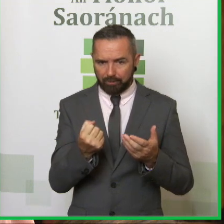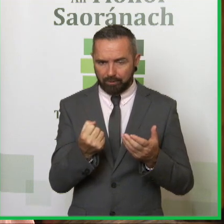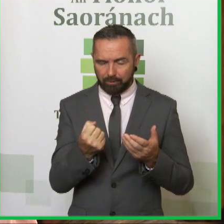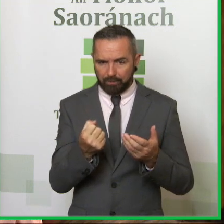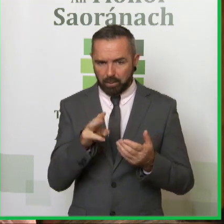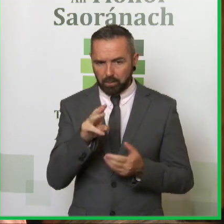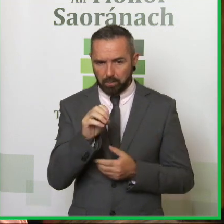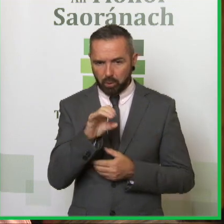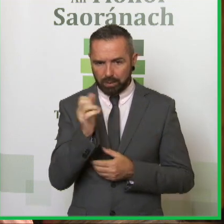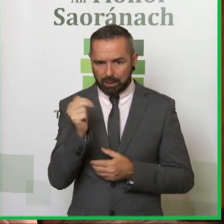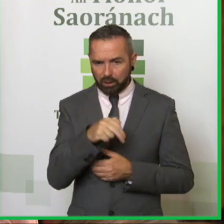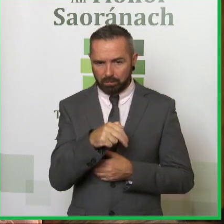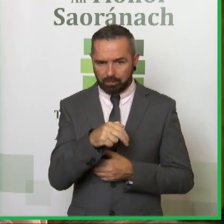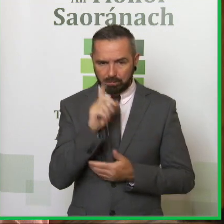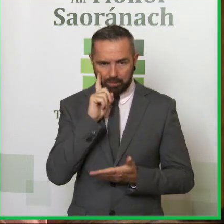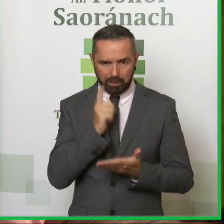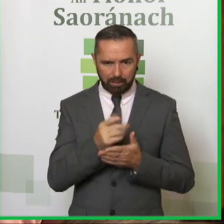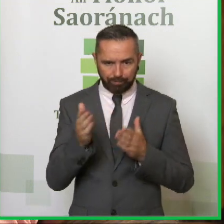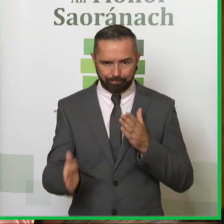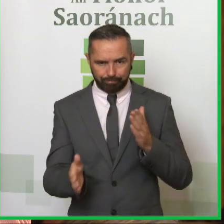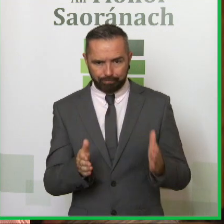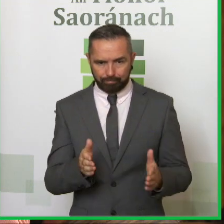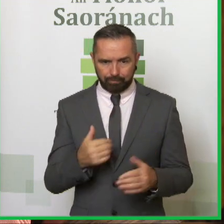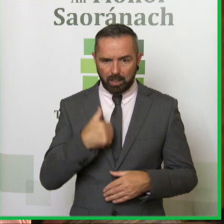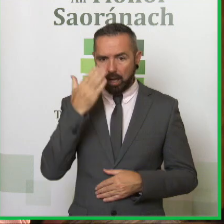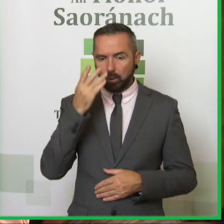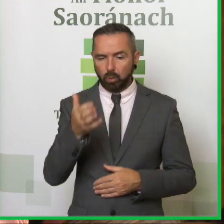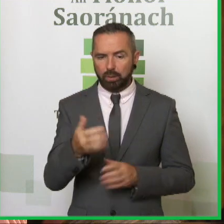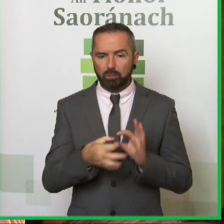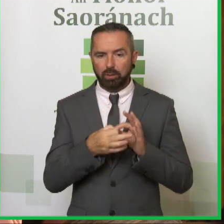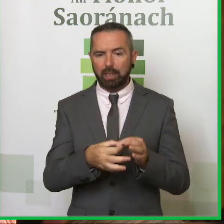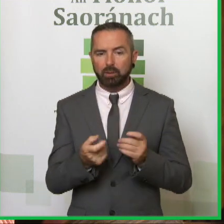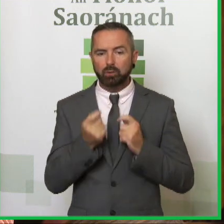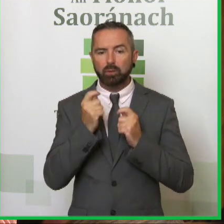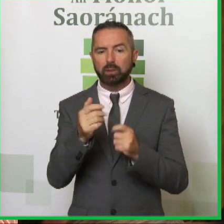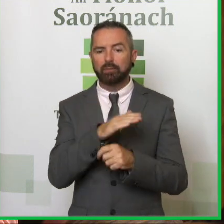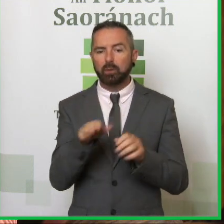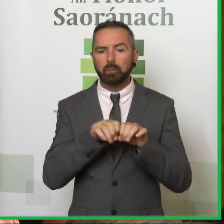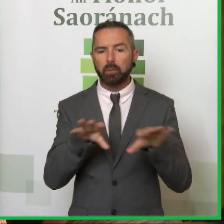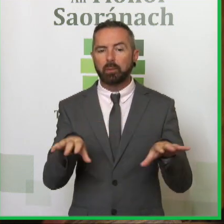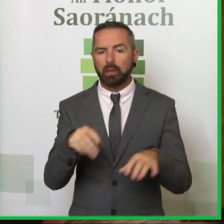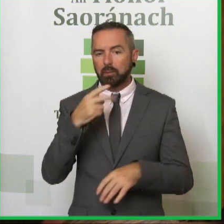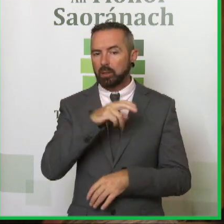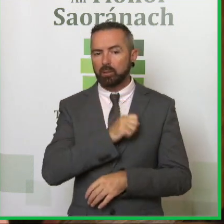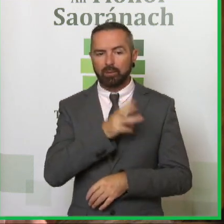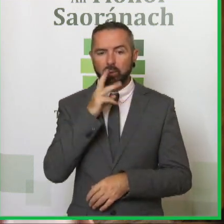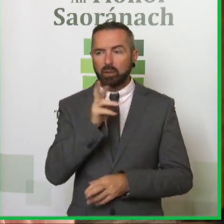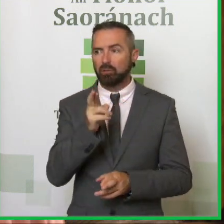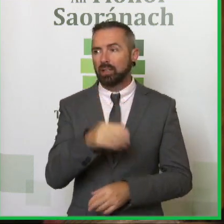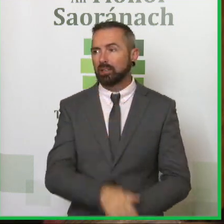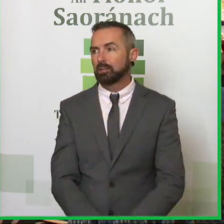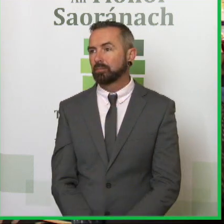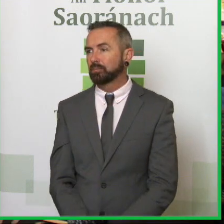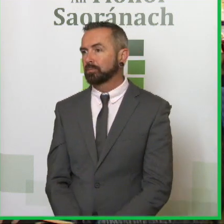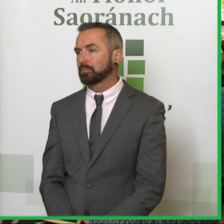we took yesterday. I realise this is in relation to submissions from the public, but I don't think that wording is correct. I'm not sure how you can fix that.